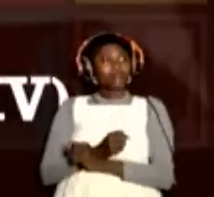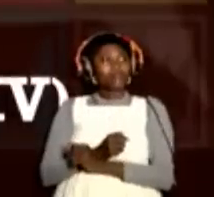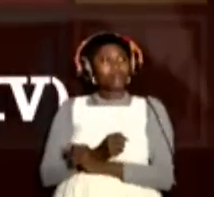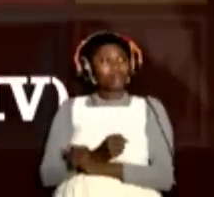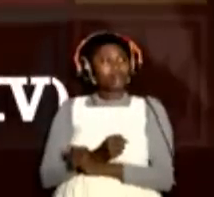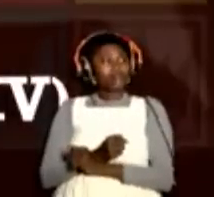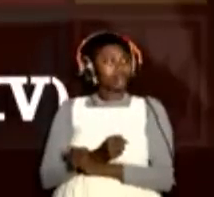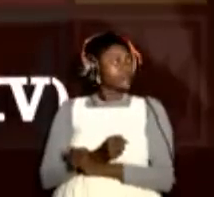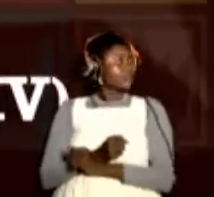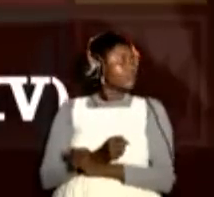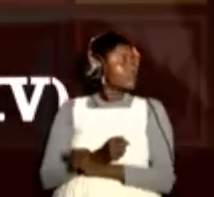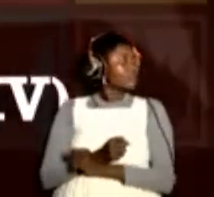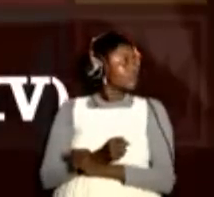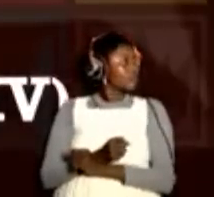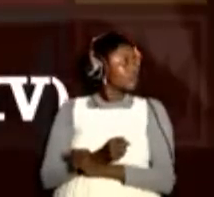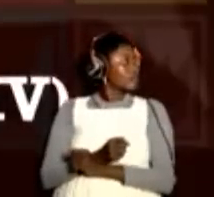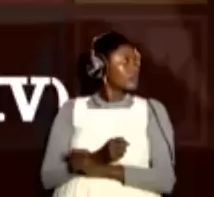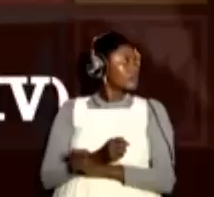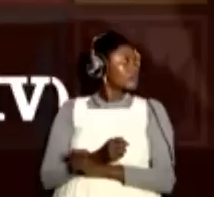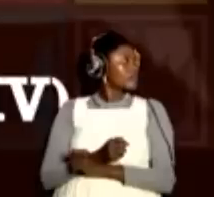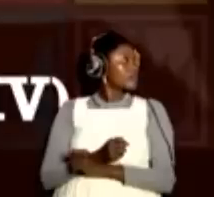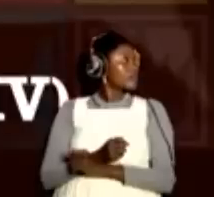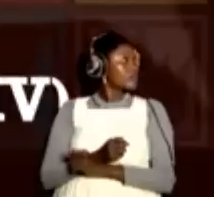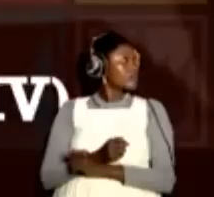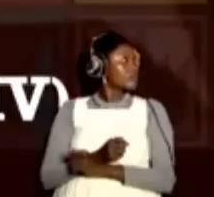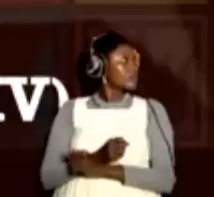I can't come to this place and not find good news.